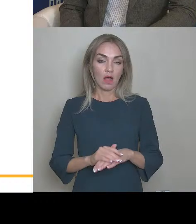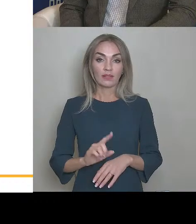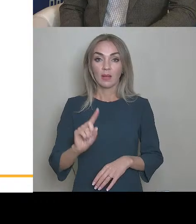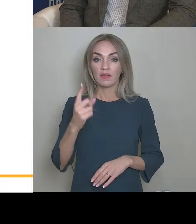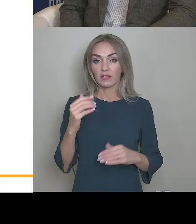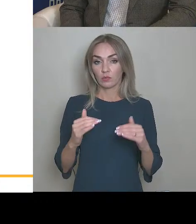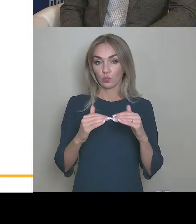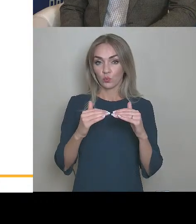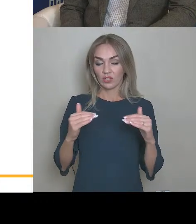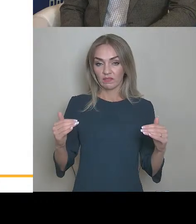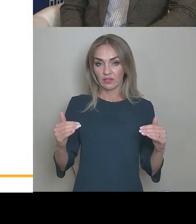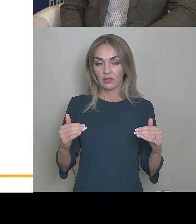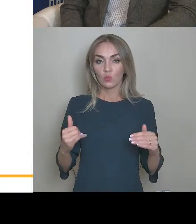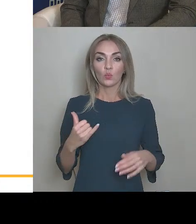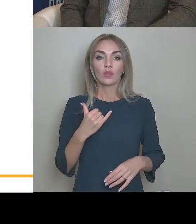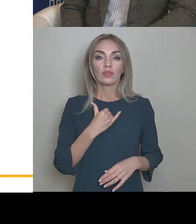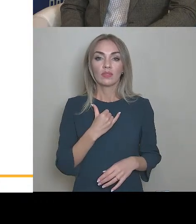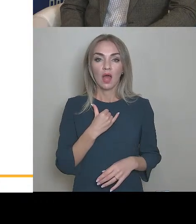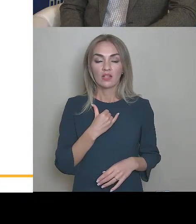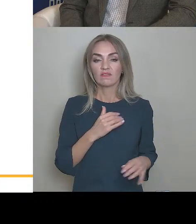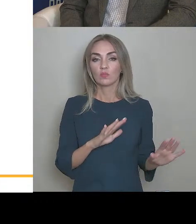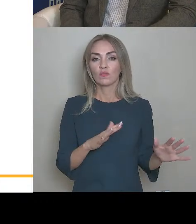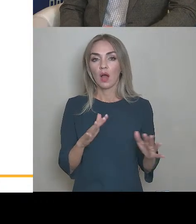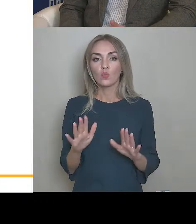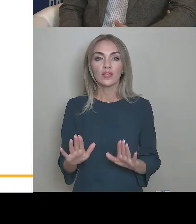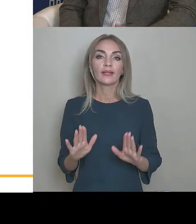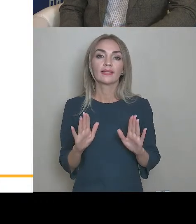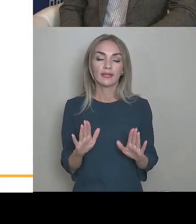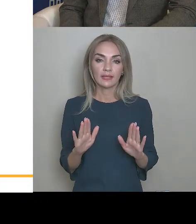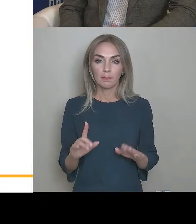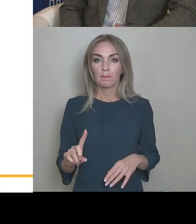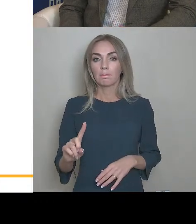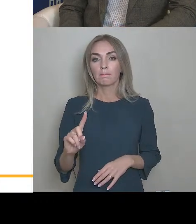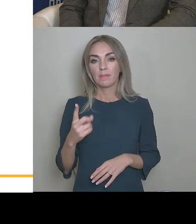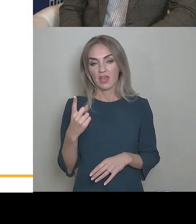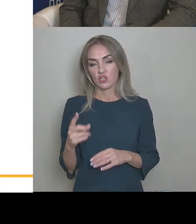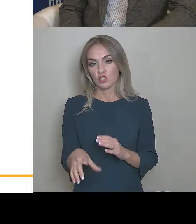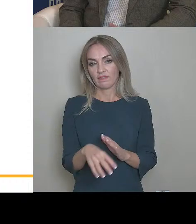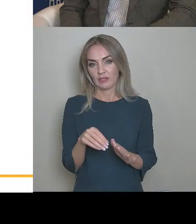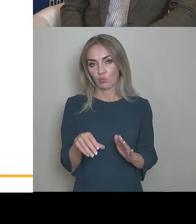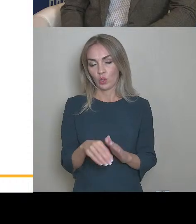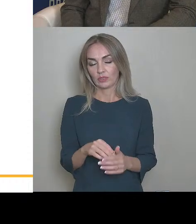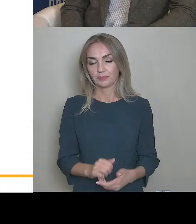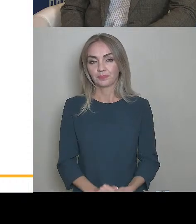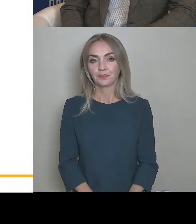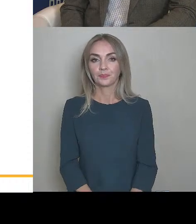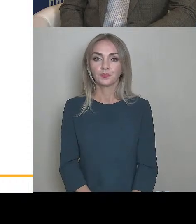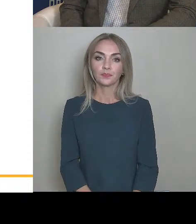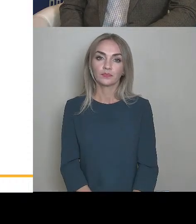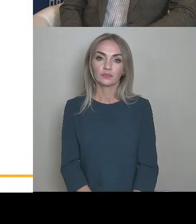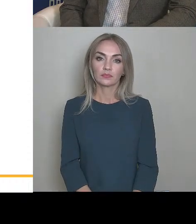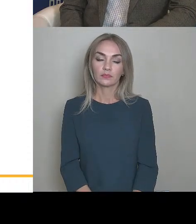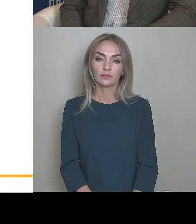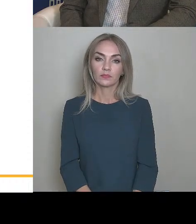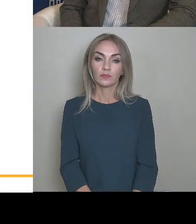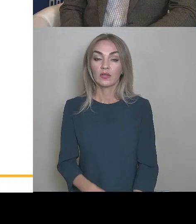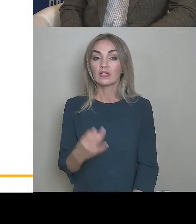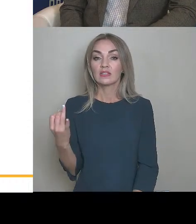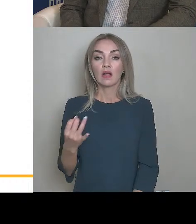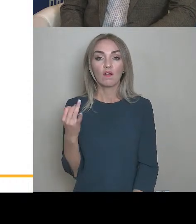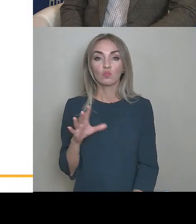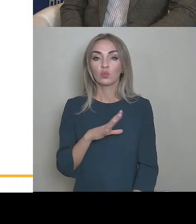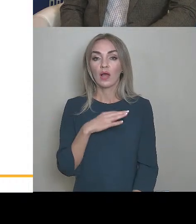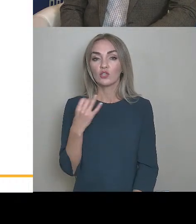is a fact of life. So at the first level of local self-government, we are going to have first